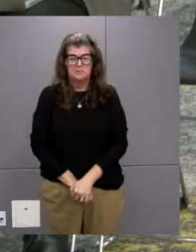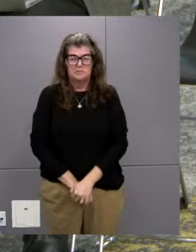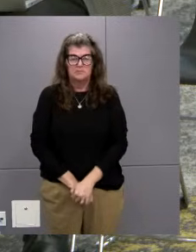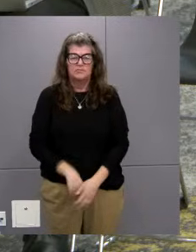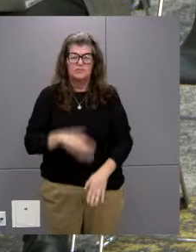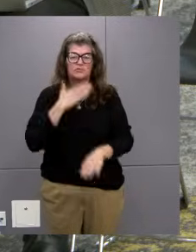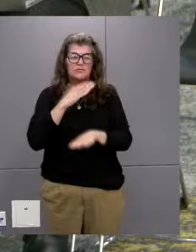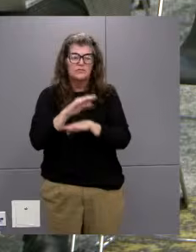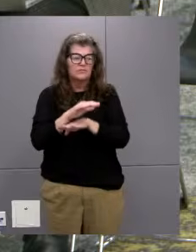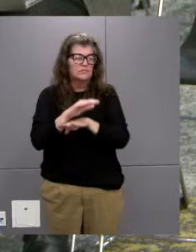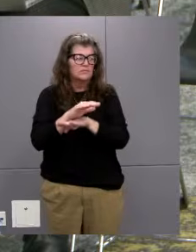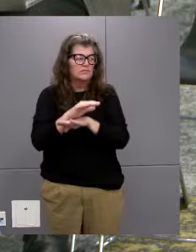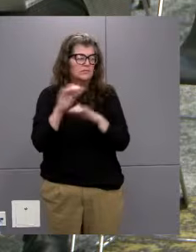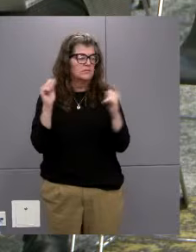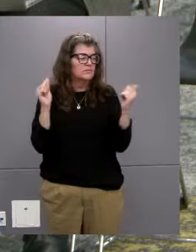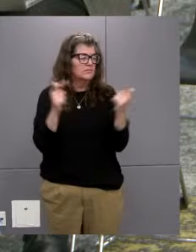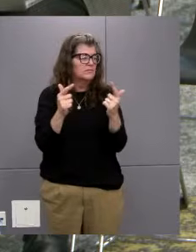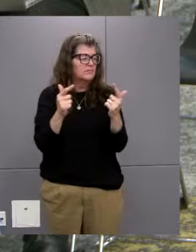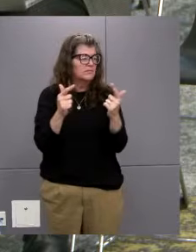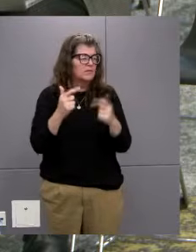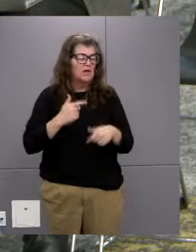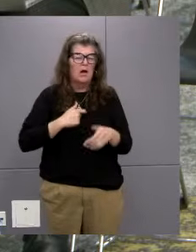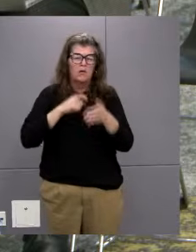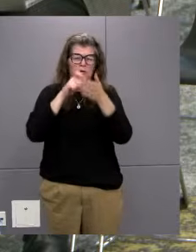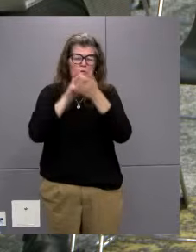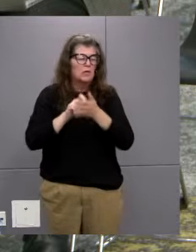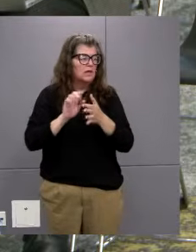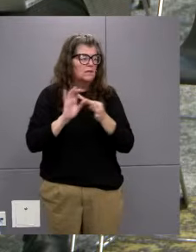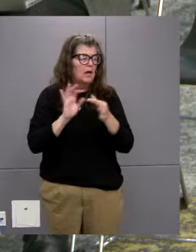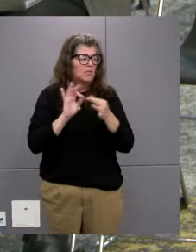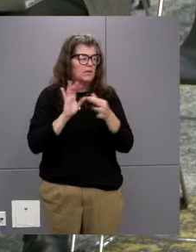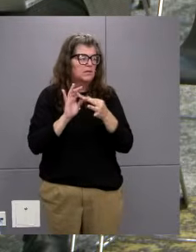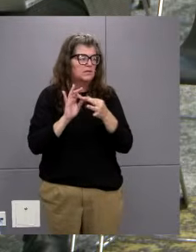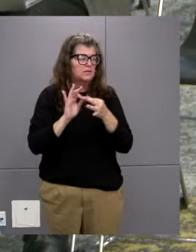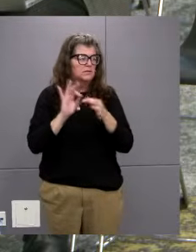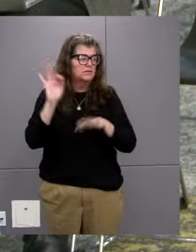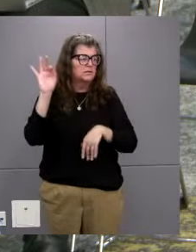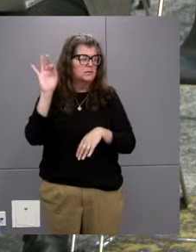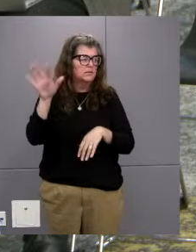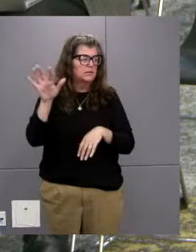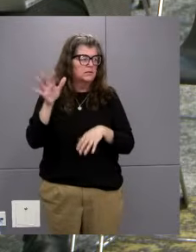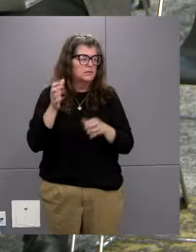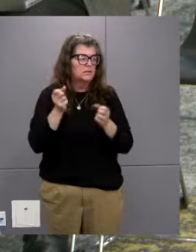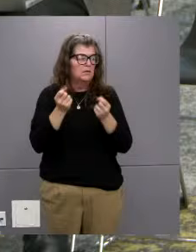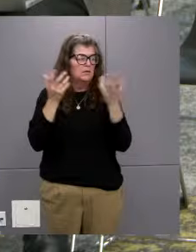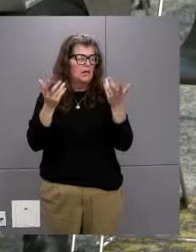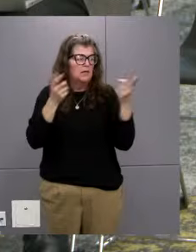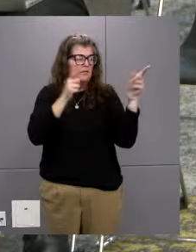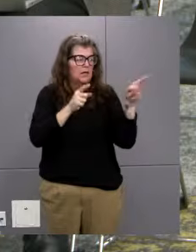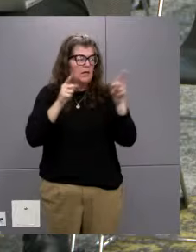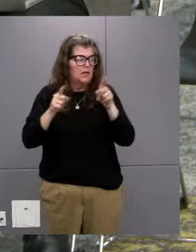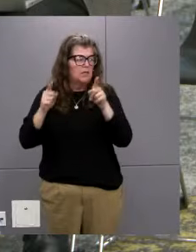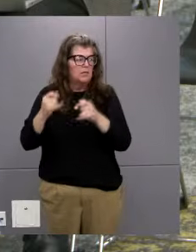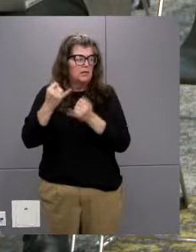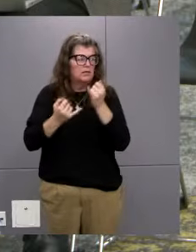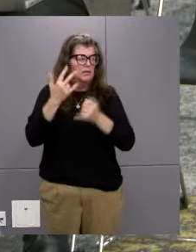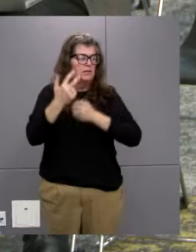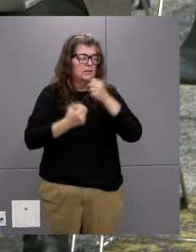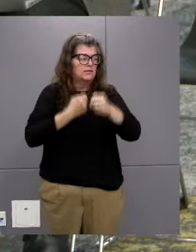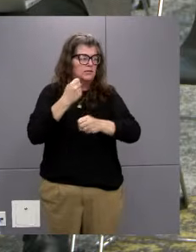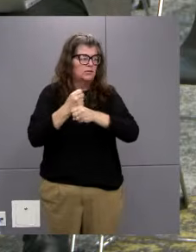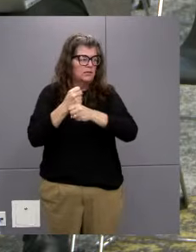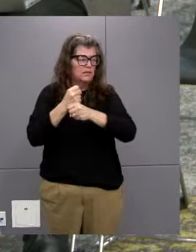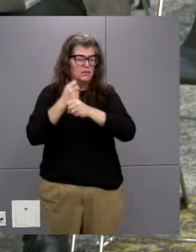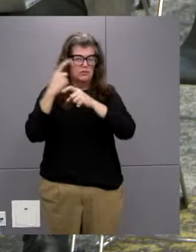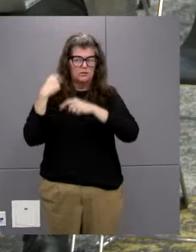Good evening. I'm going to precede my written comments by noting that a lot of what has happened in the last 3 years has arisen